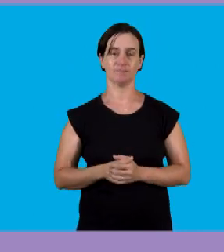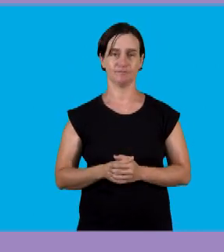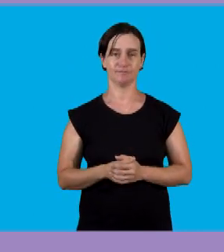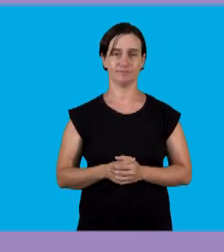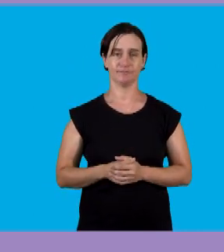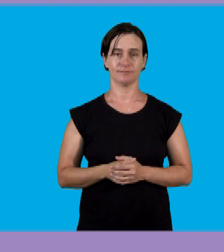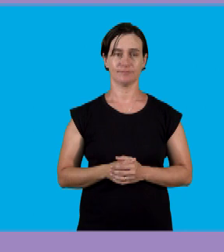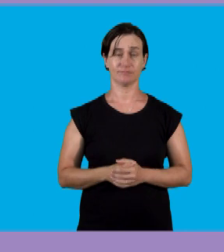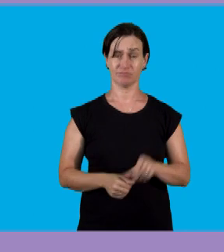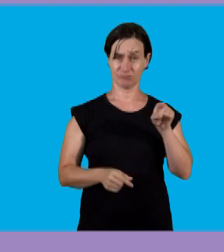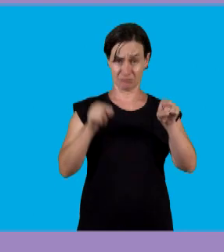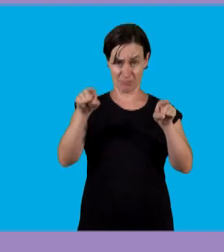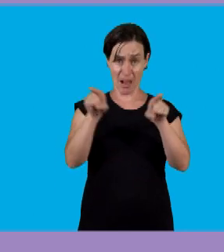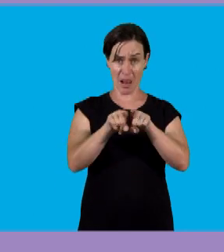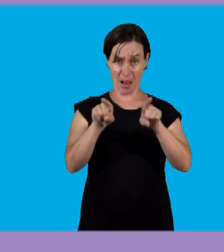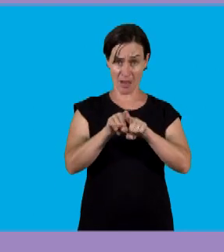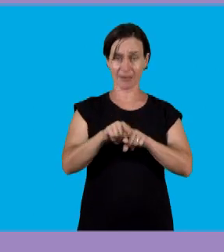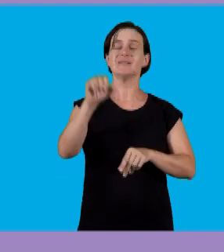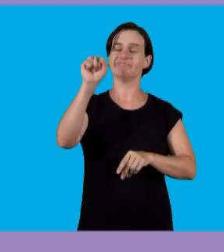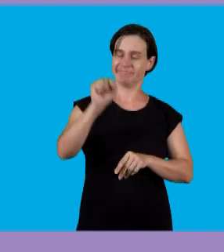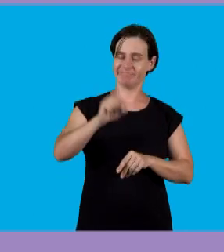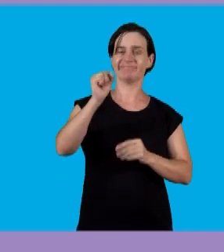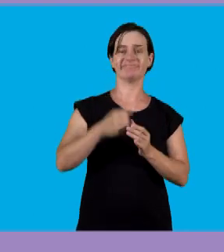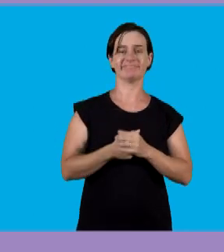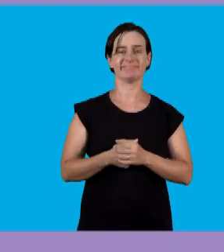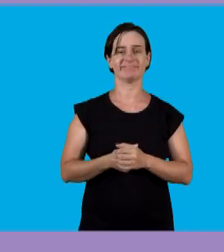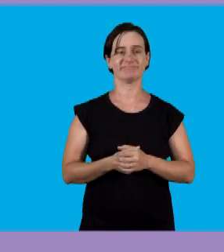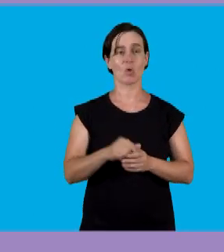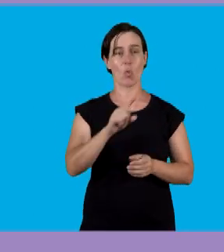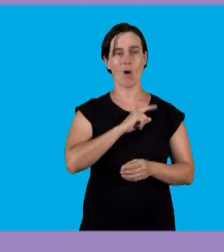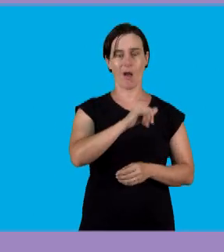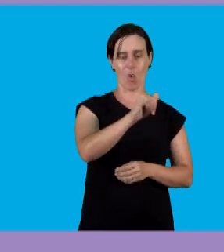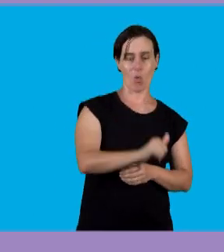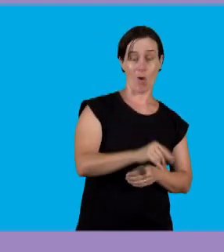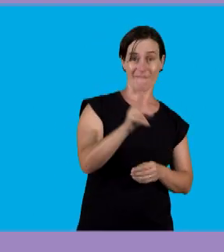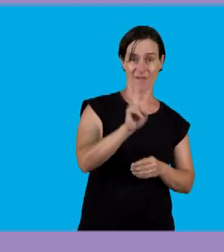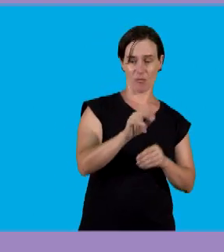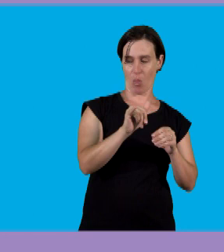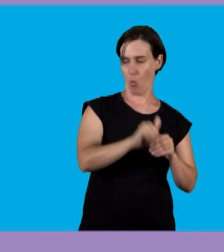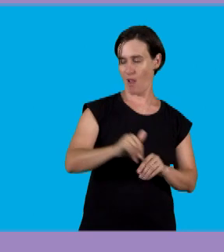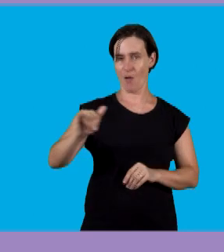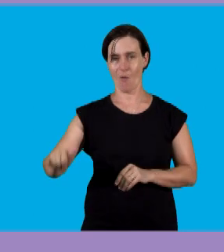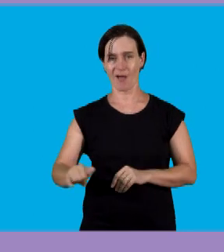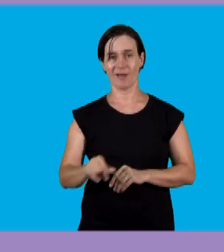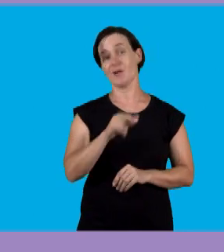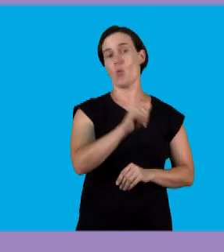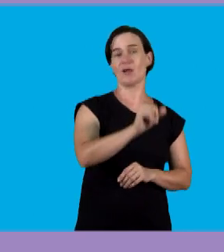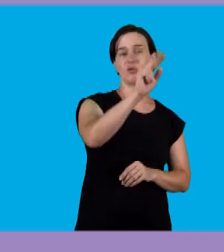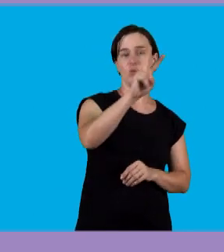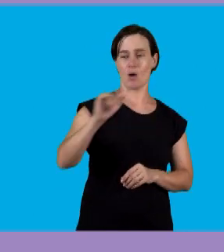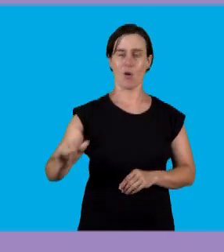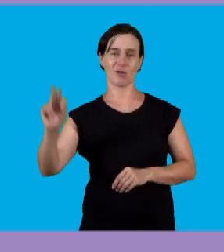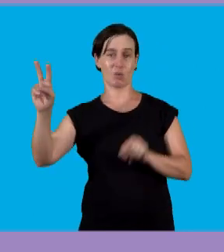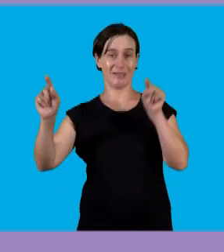7y squared. Now, are they like terms? Yes, they are like terms because they have the same variable and the same exponent to that